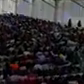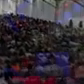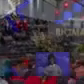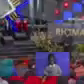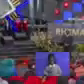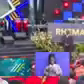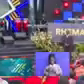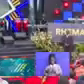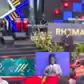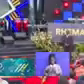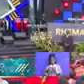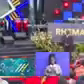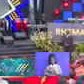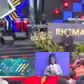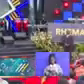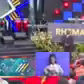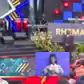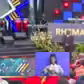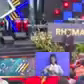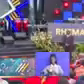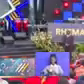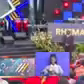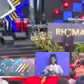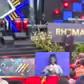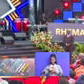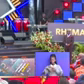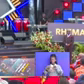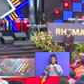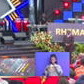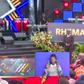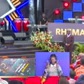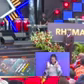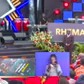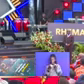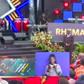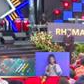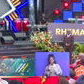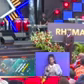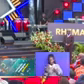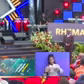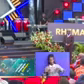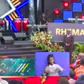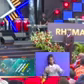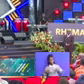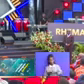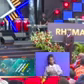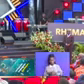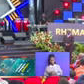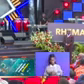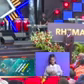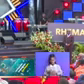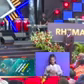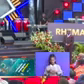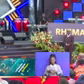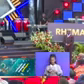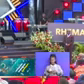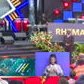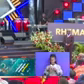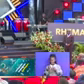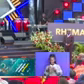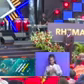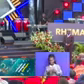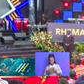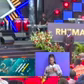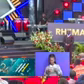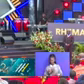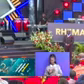uh and and then our church was about I don't know maybe 100 people uh in attendance and then I